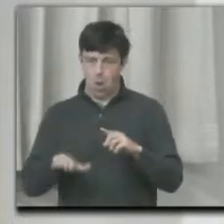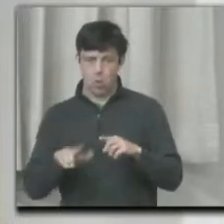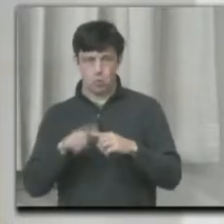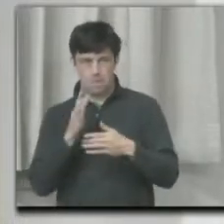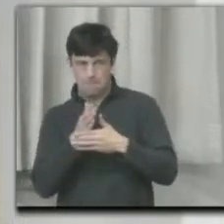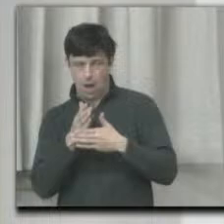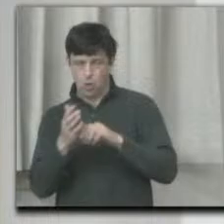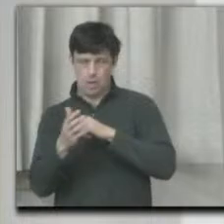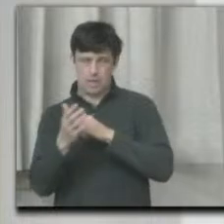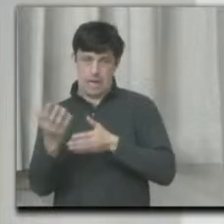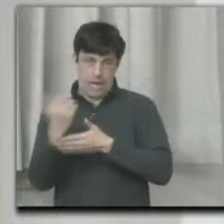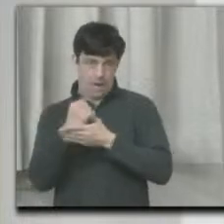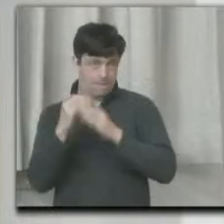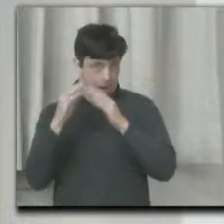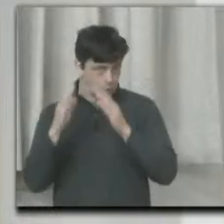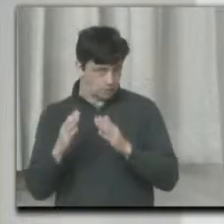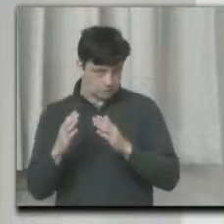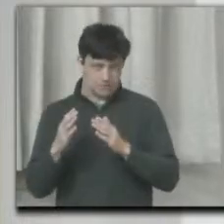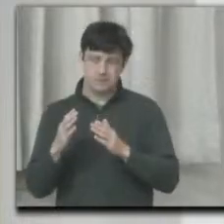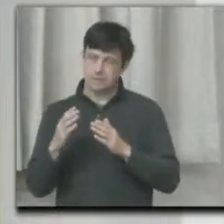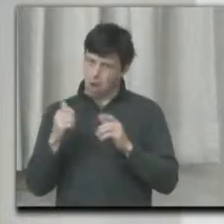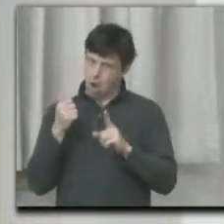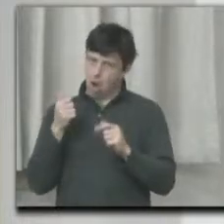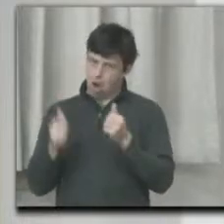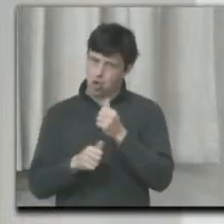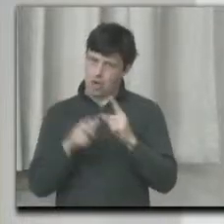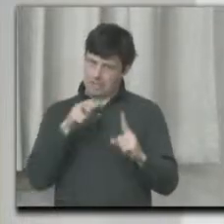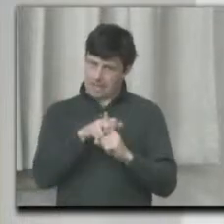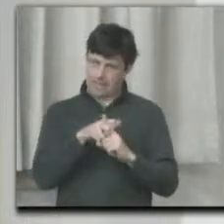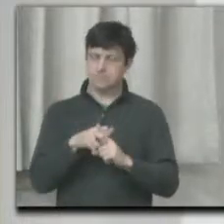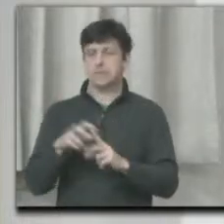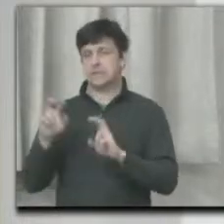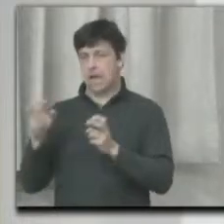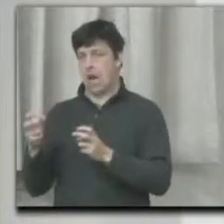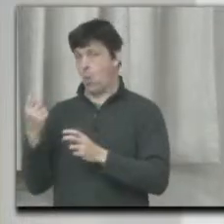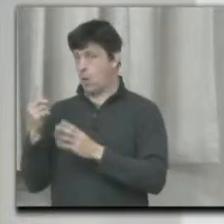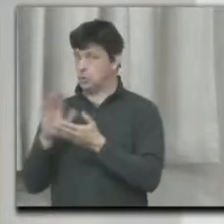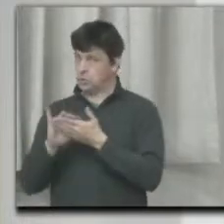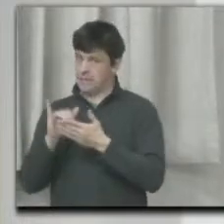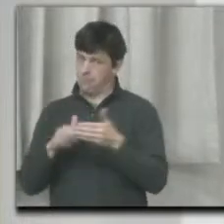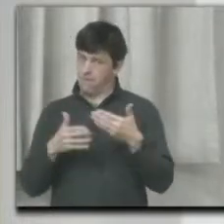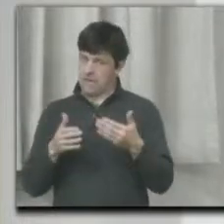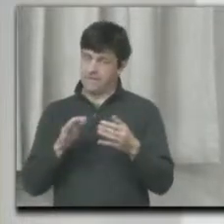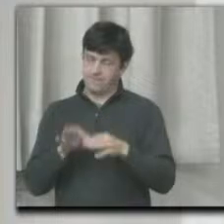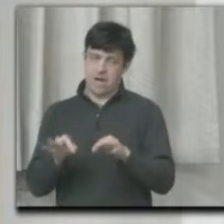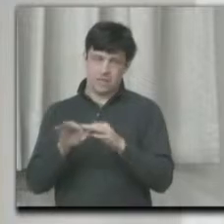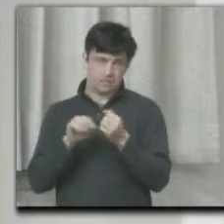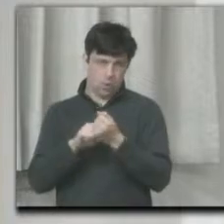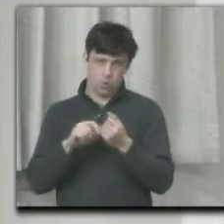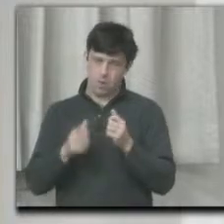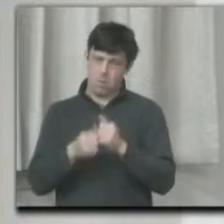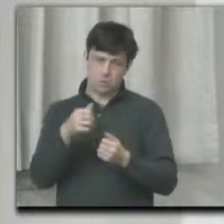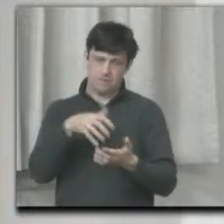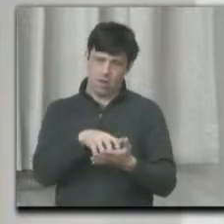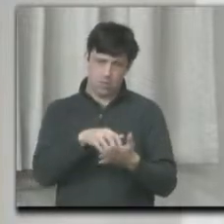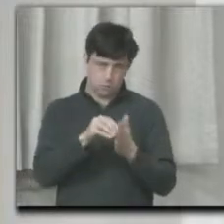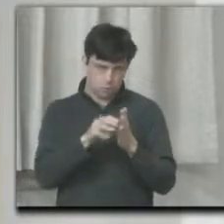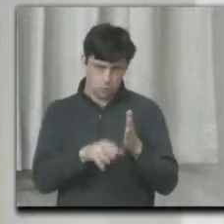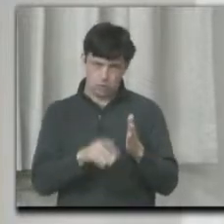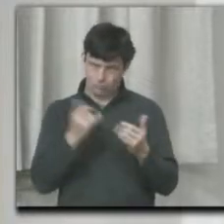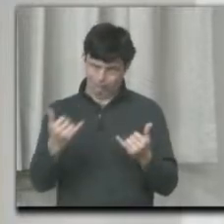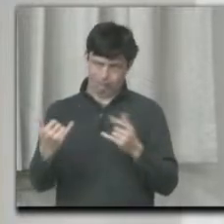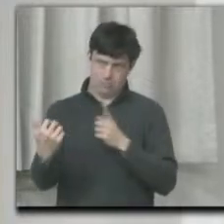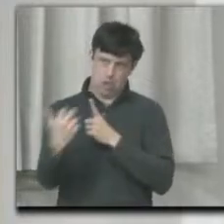income households, are under attack. Title I schools, which provide vital support to our most vulnerable students, are under